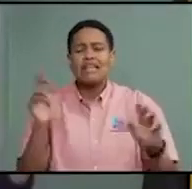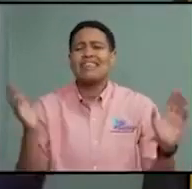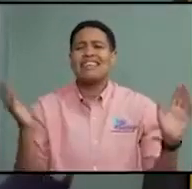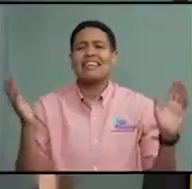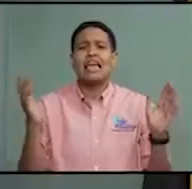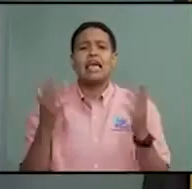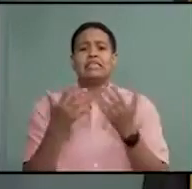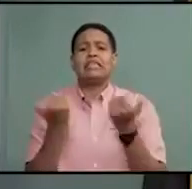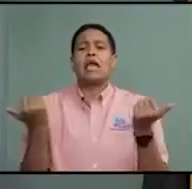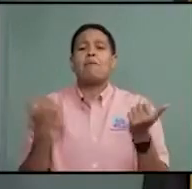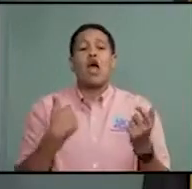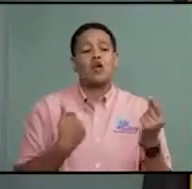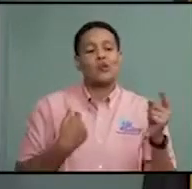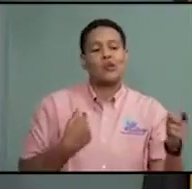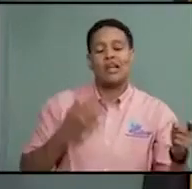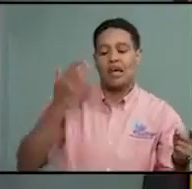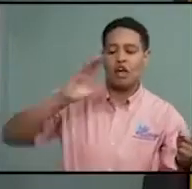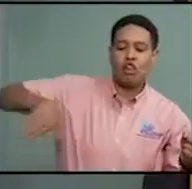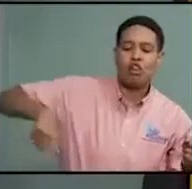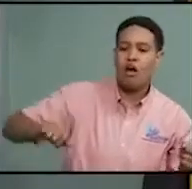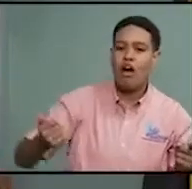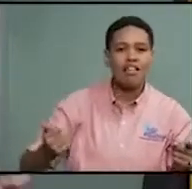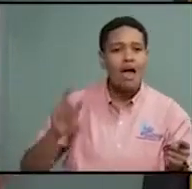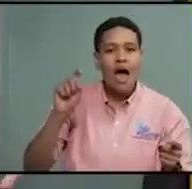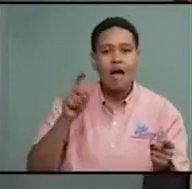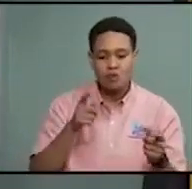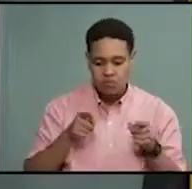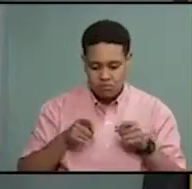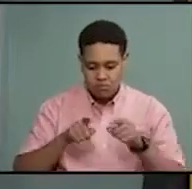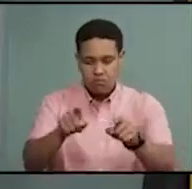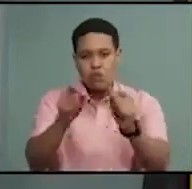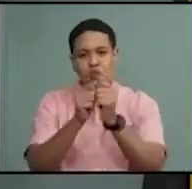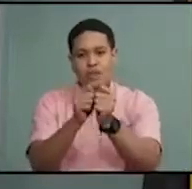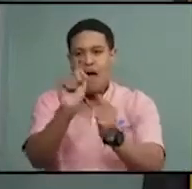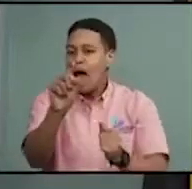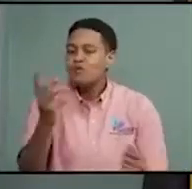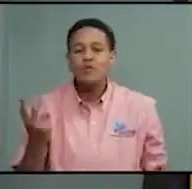I do one and then I can't do the other. We have to do both.